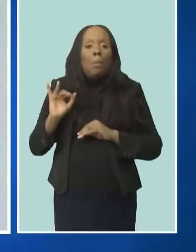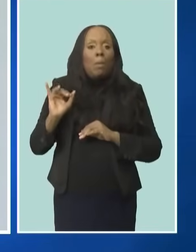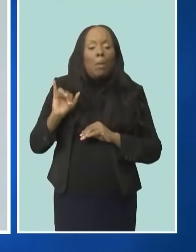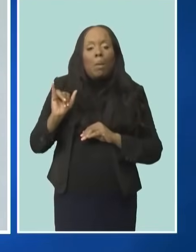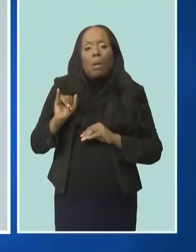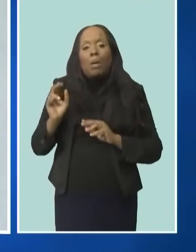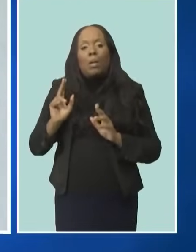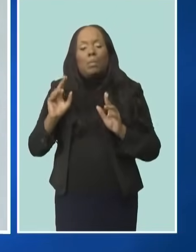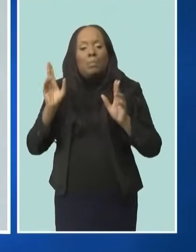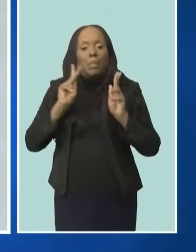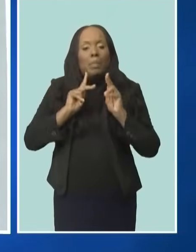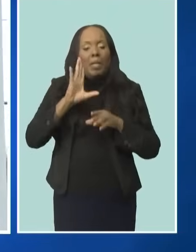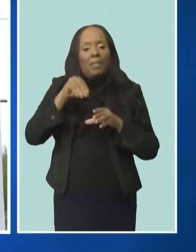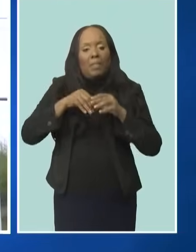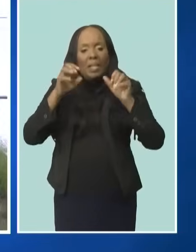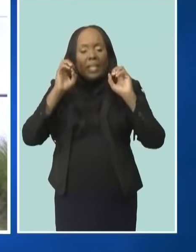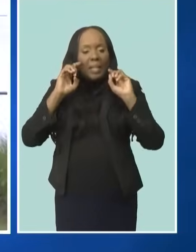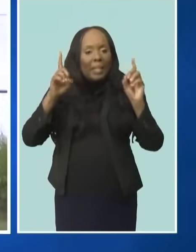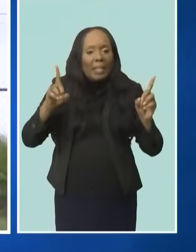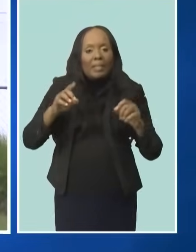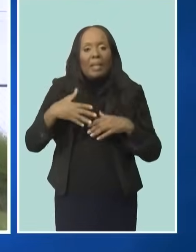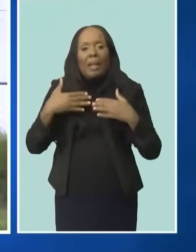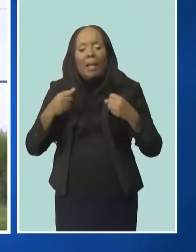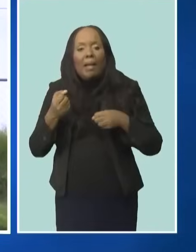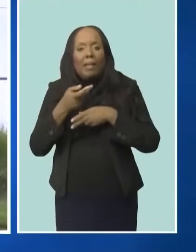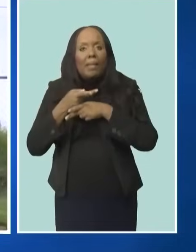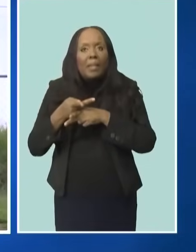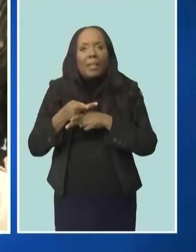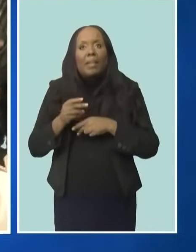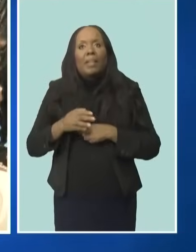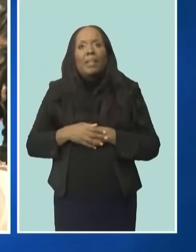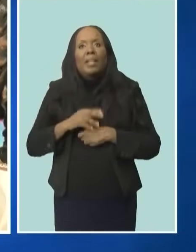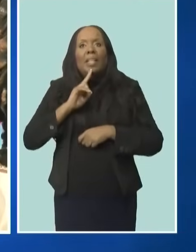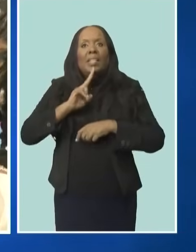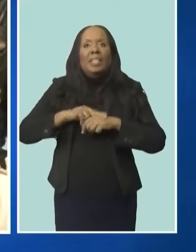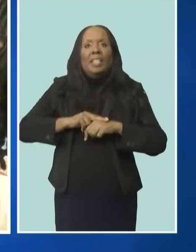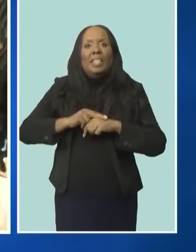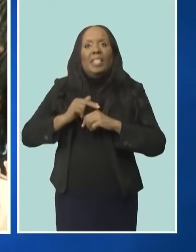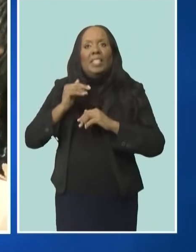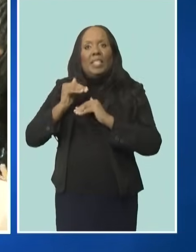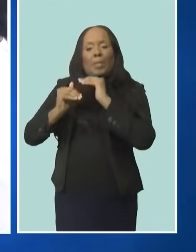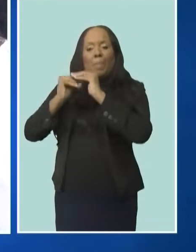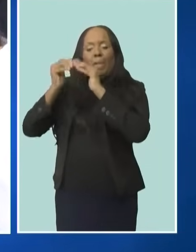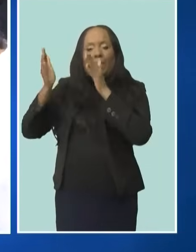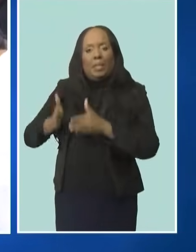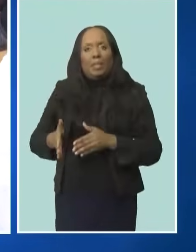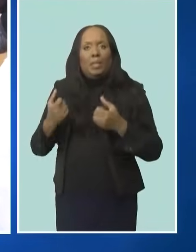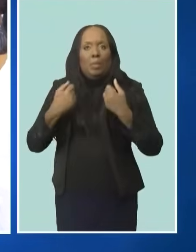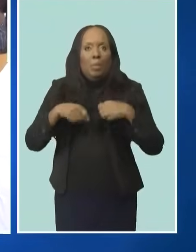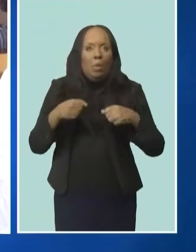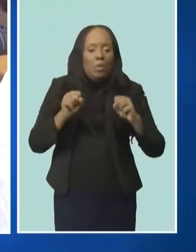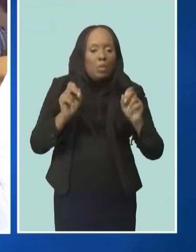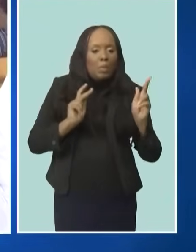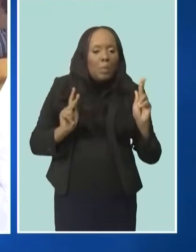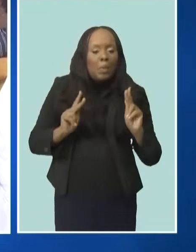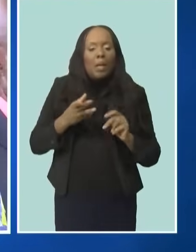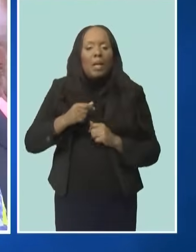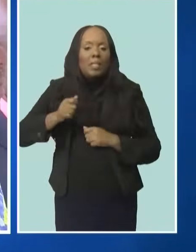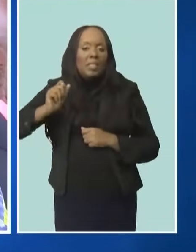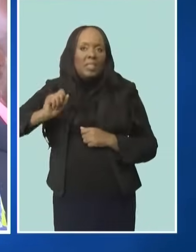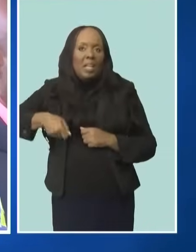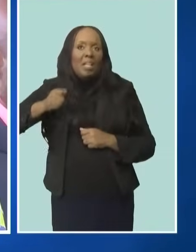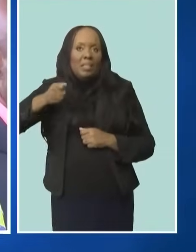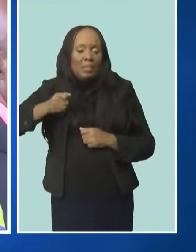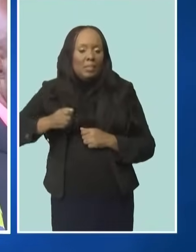builders, education pioneers, healthcare practitioners, sportsmen and women, and Justice Barbara Cook-Allen from